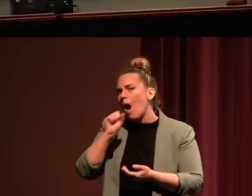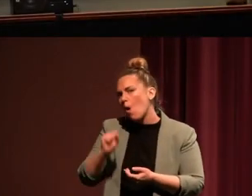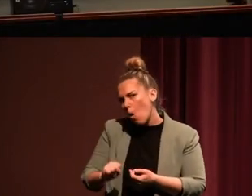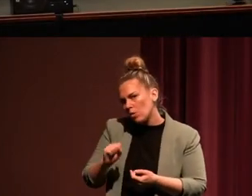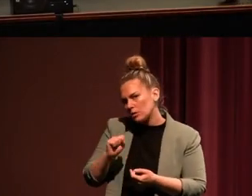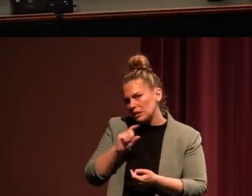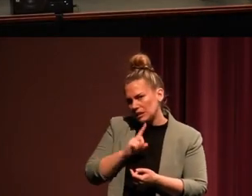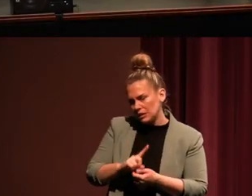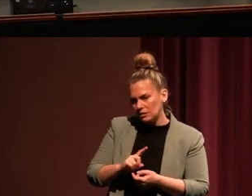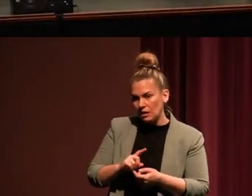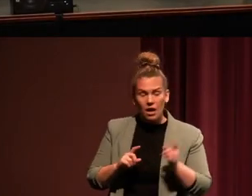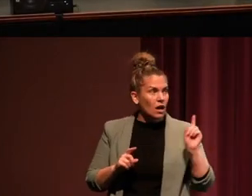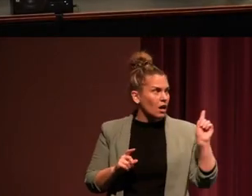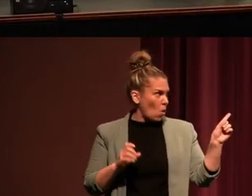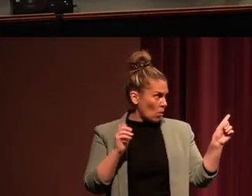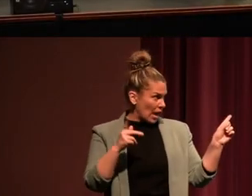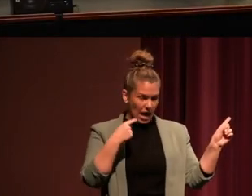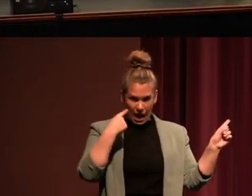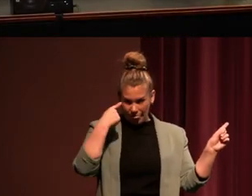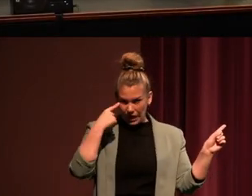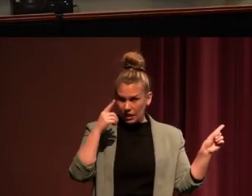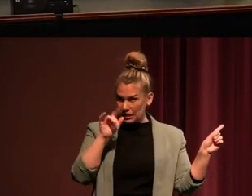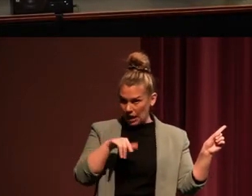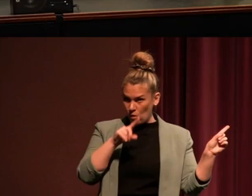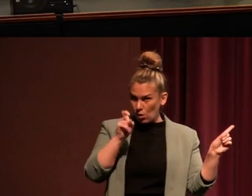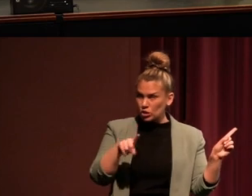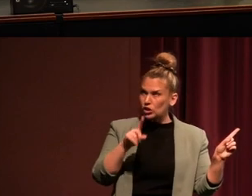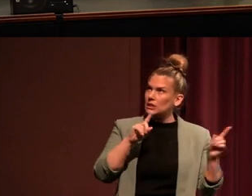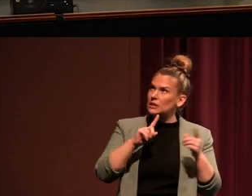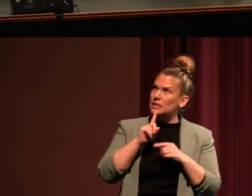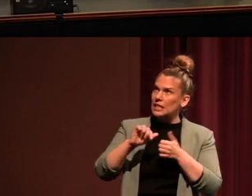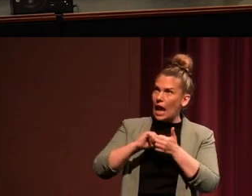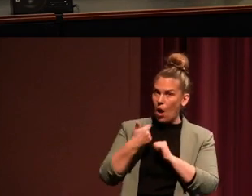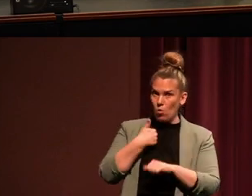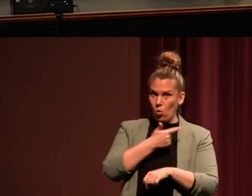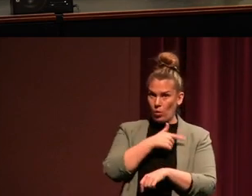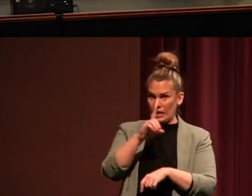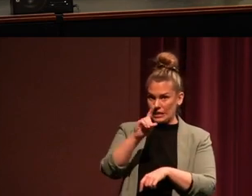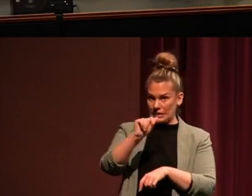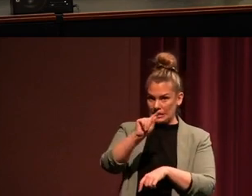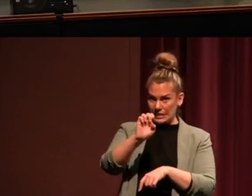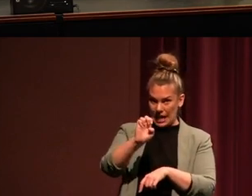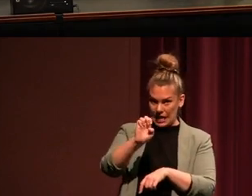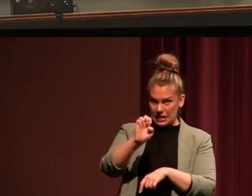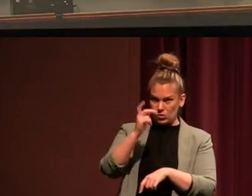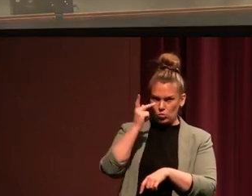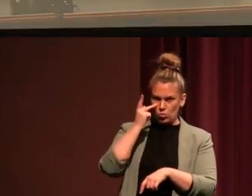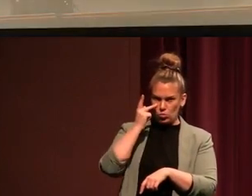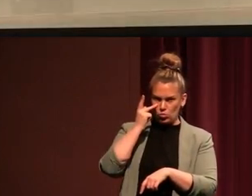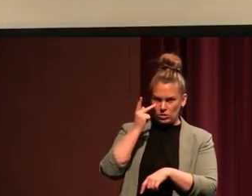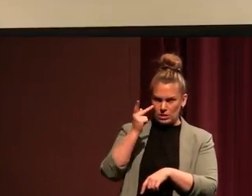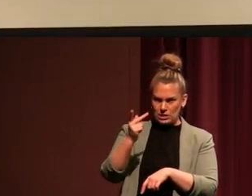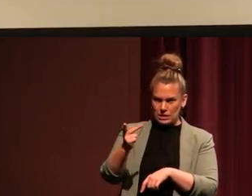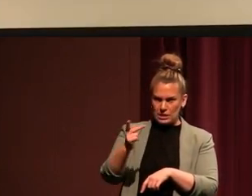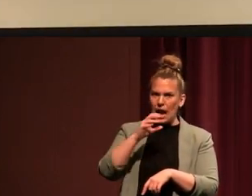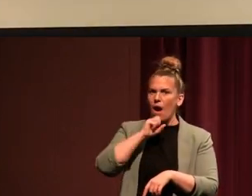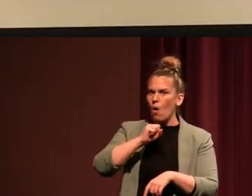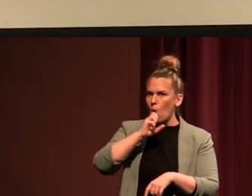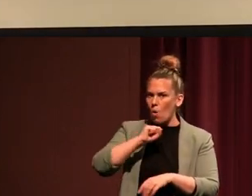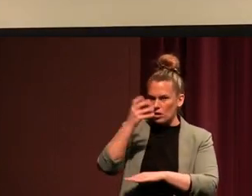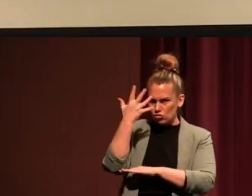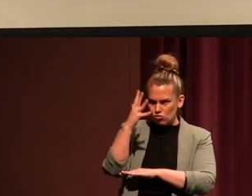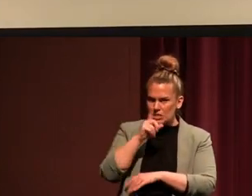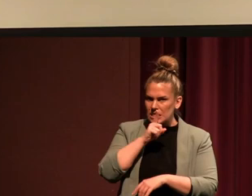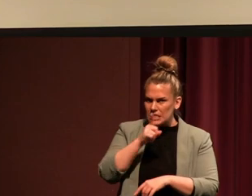How do we, I think the question is, how do we date the age of a tree, get back to how old it was?